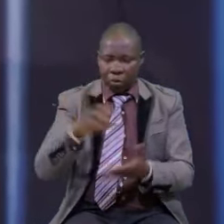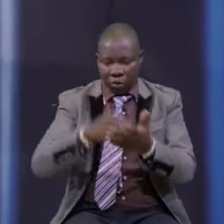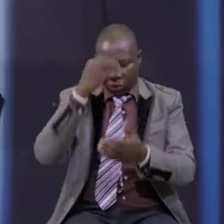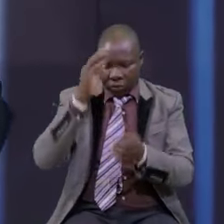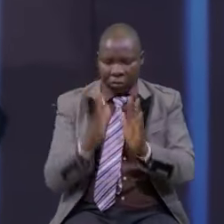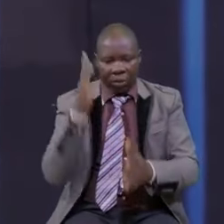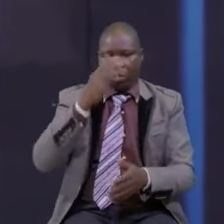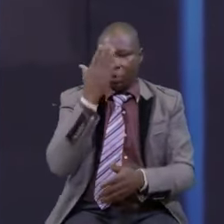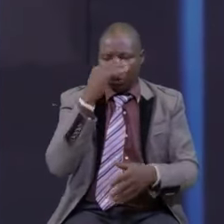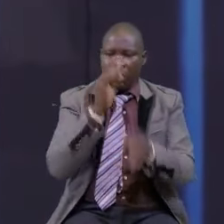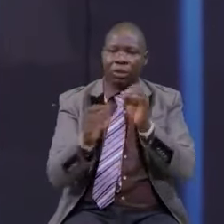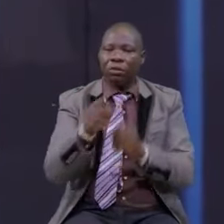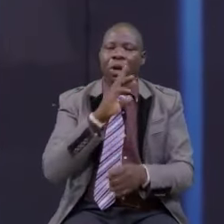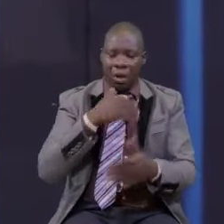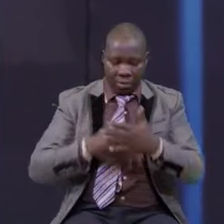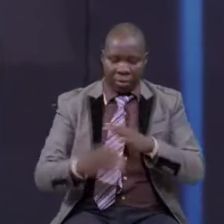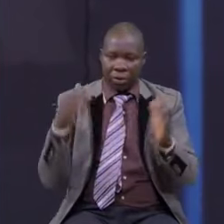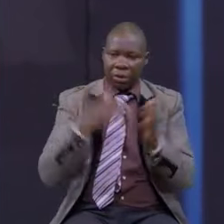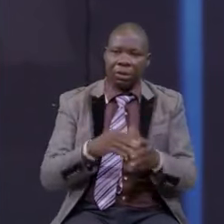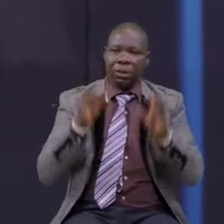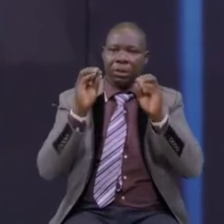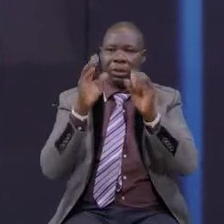born again teacher.